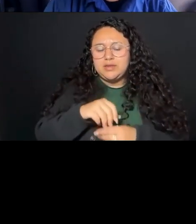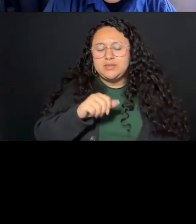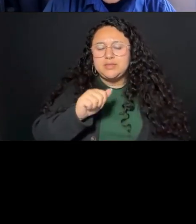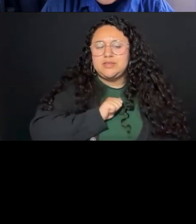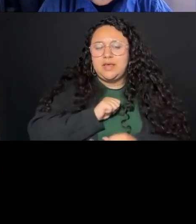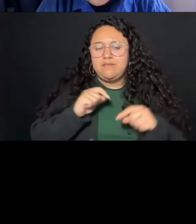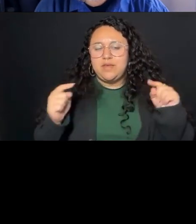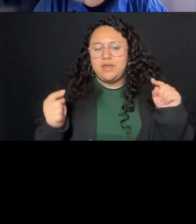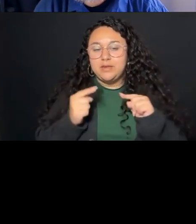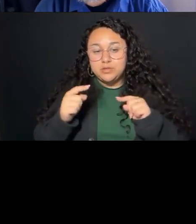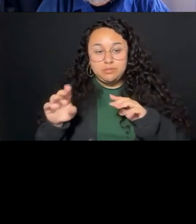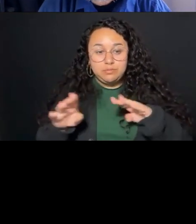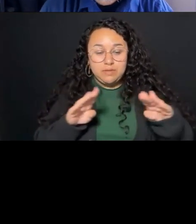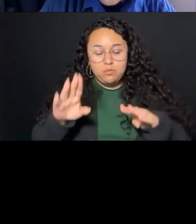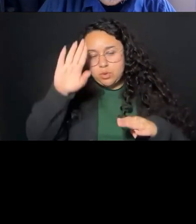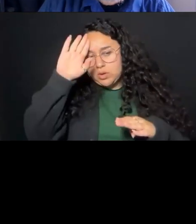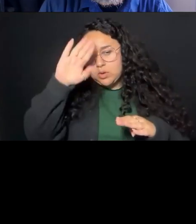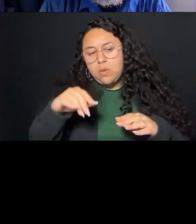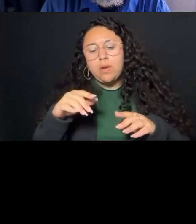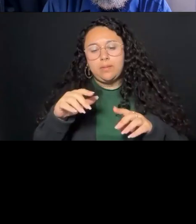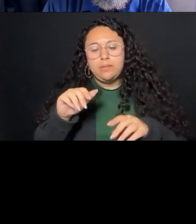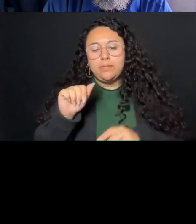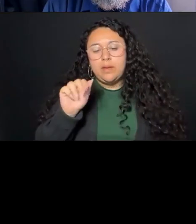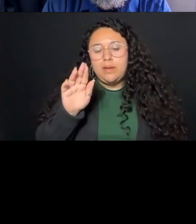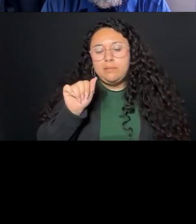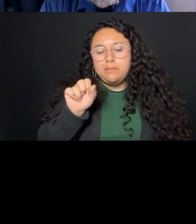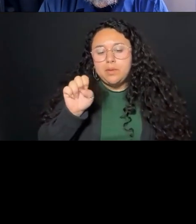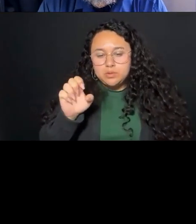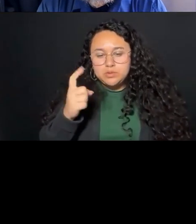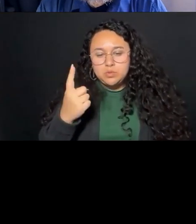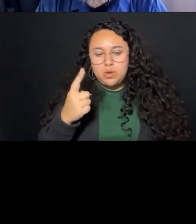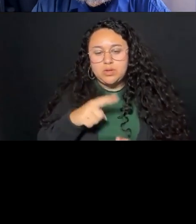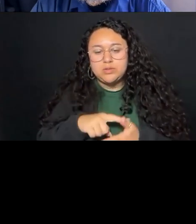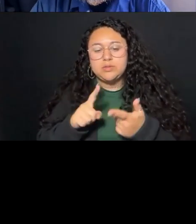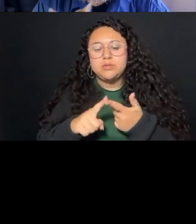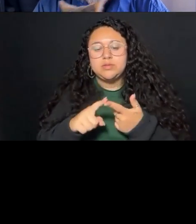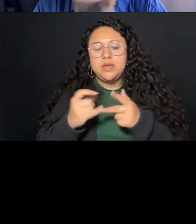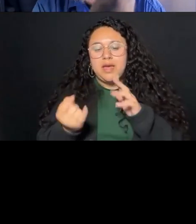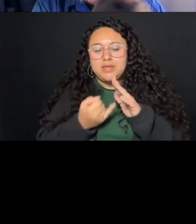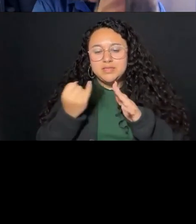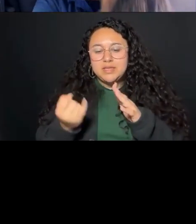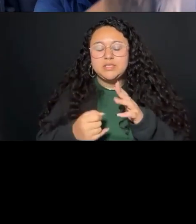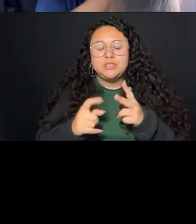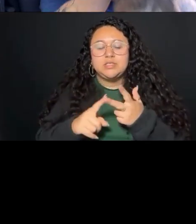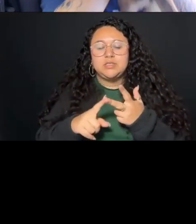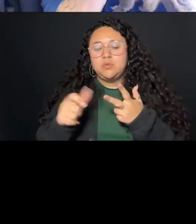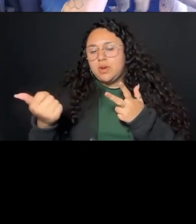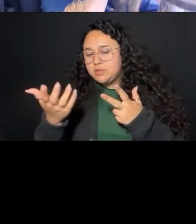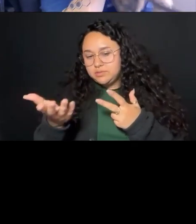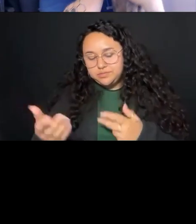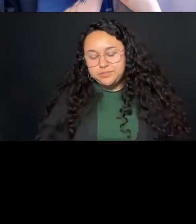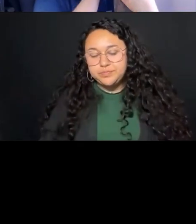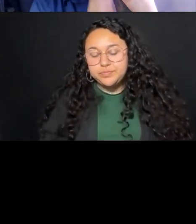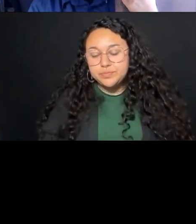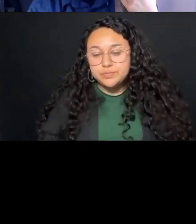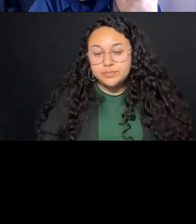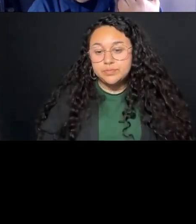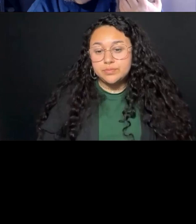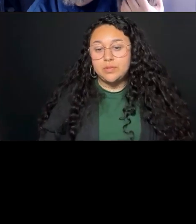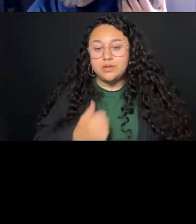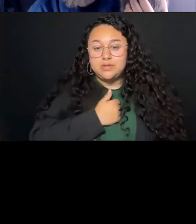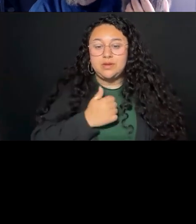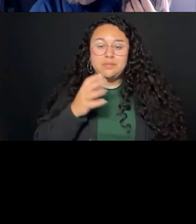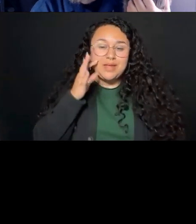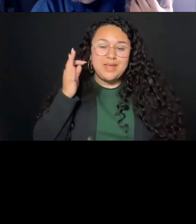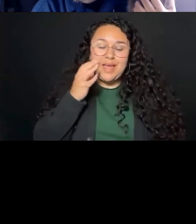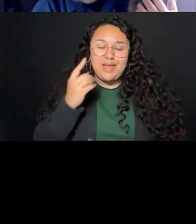abuse is one, we know that isolation is one. What else? Um, And I'm sorry about my cat who's very, very, very